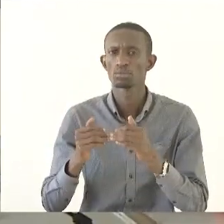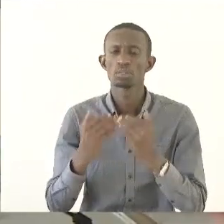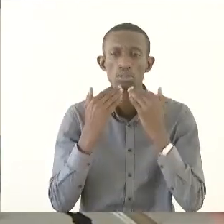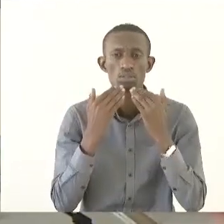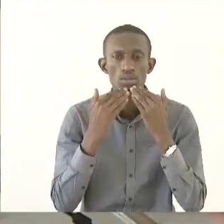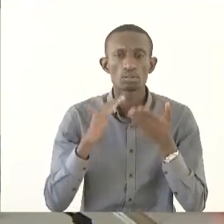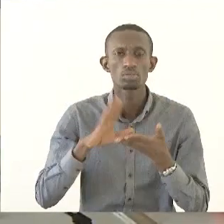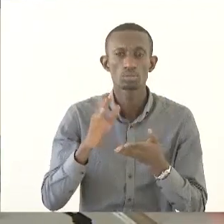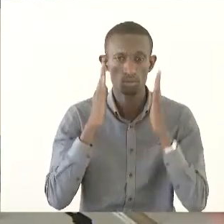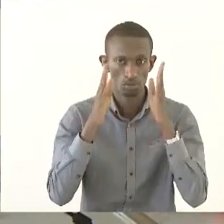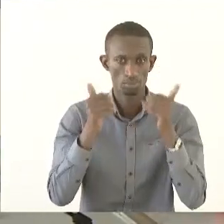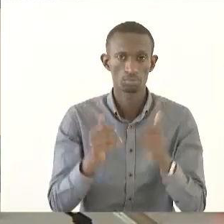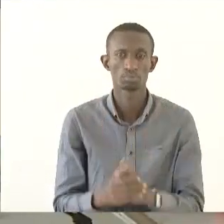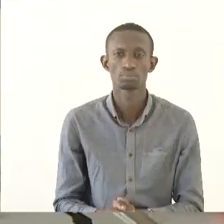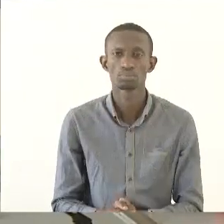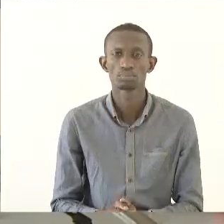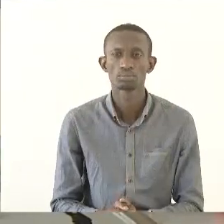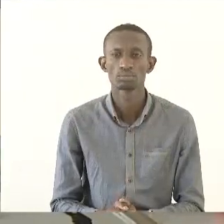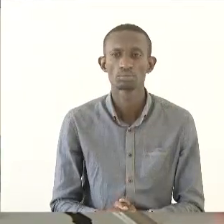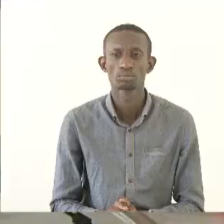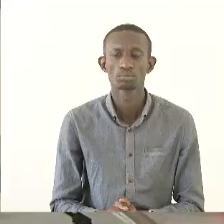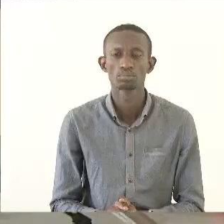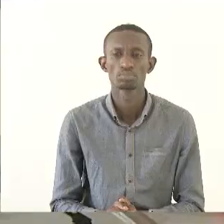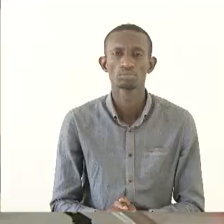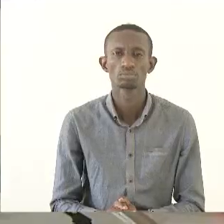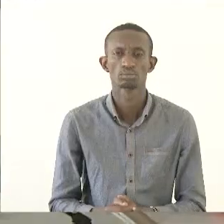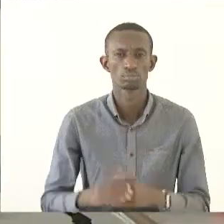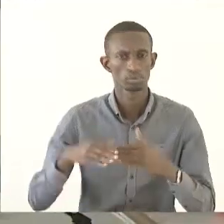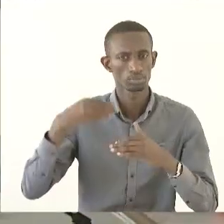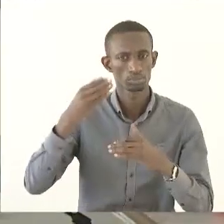for being with me in these 30 minutes.